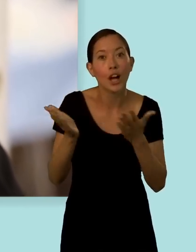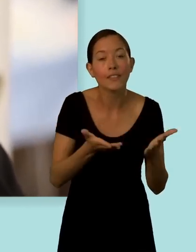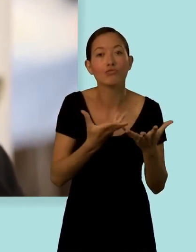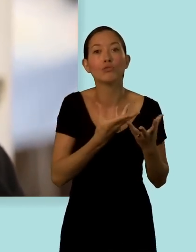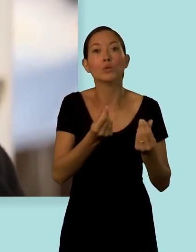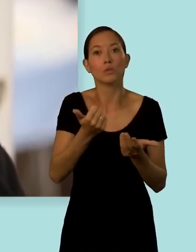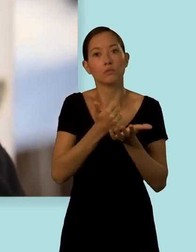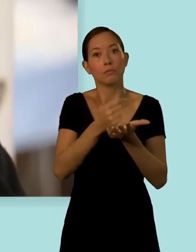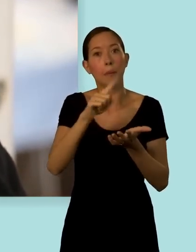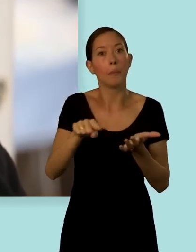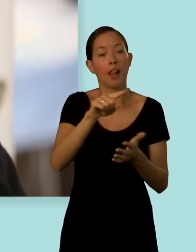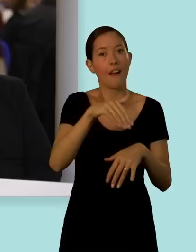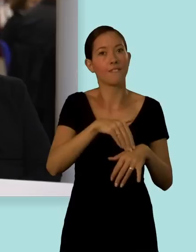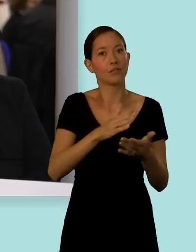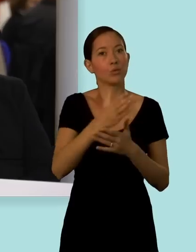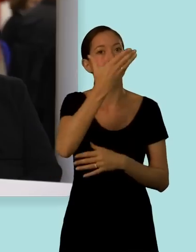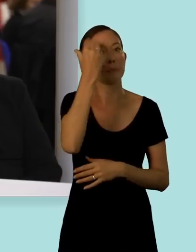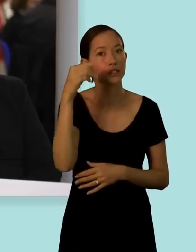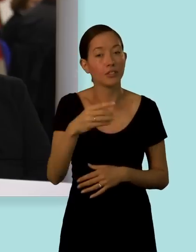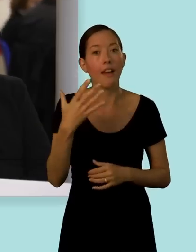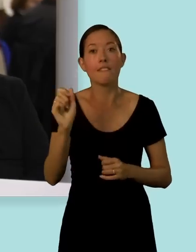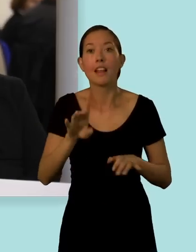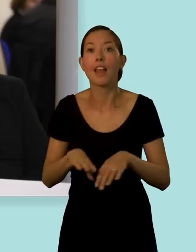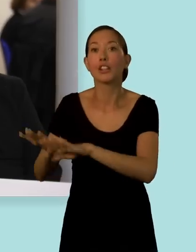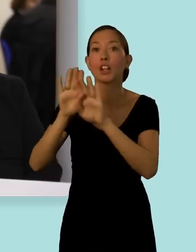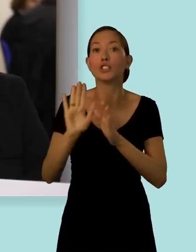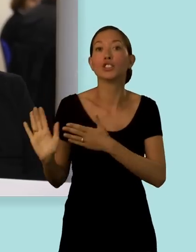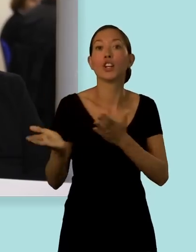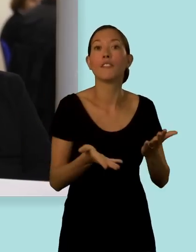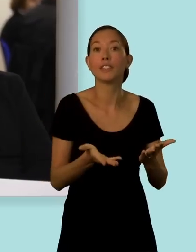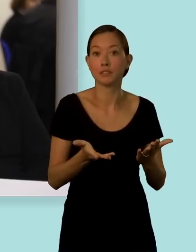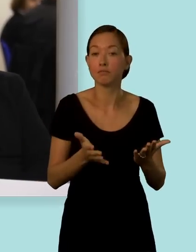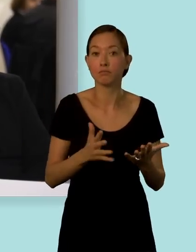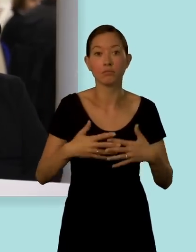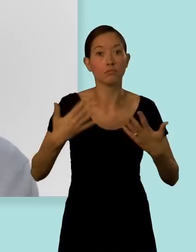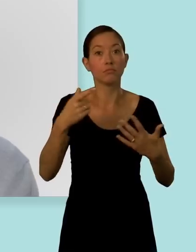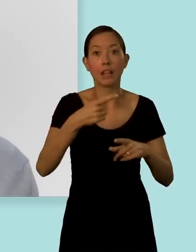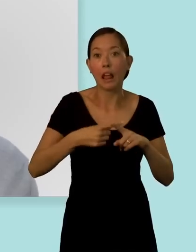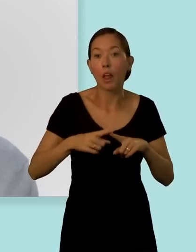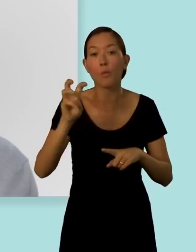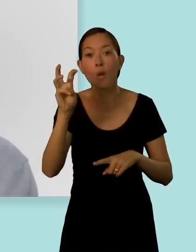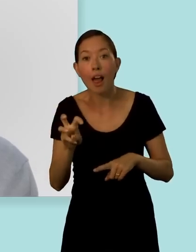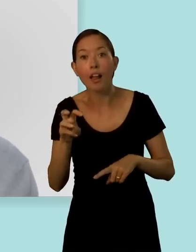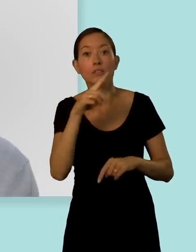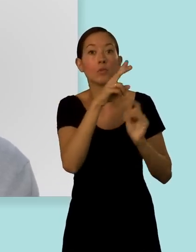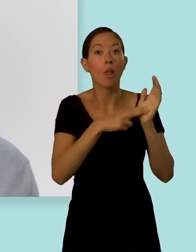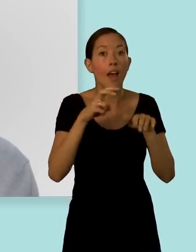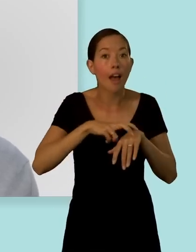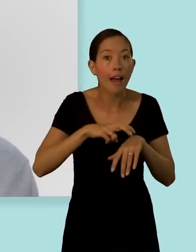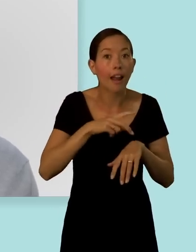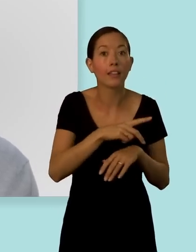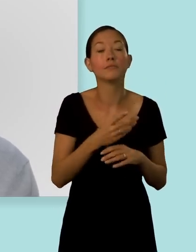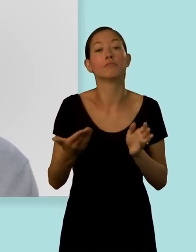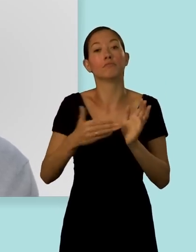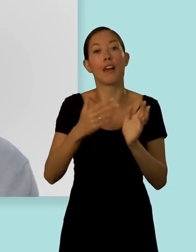range of services and resources to support people affected by dementia. We have national services that are available wherever you live